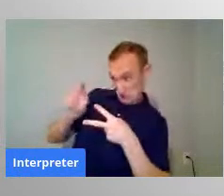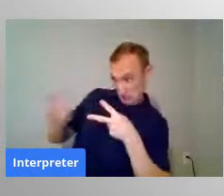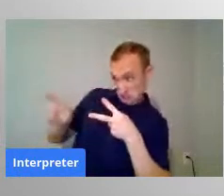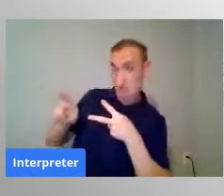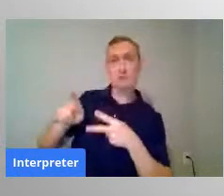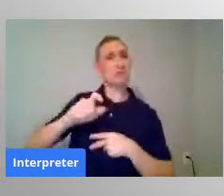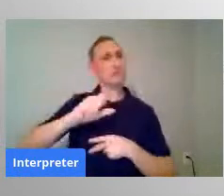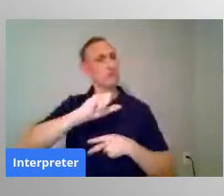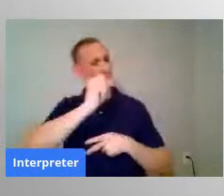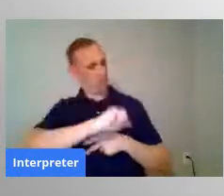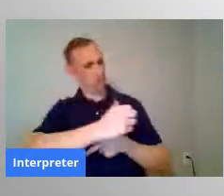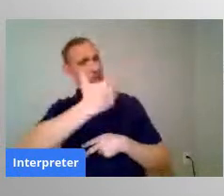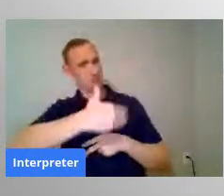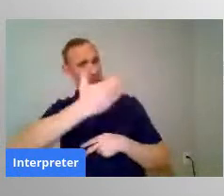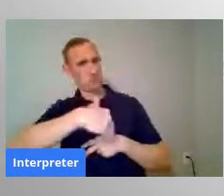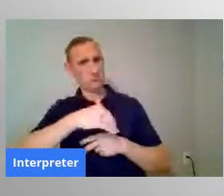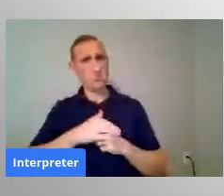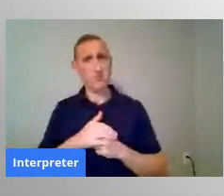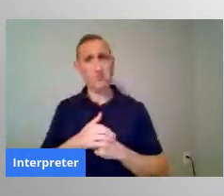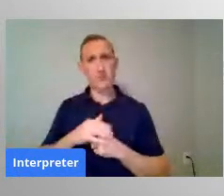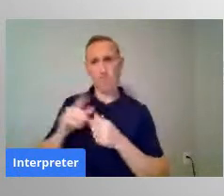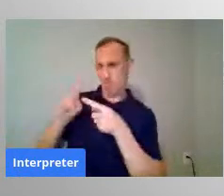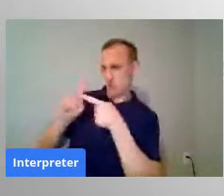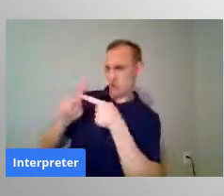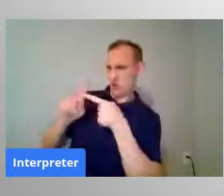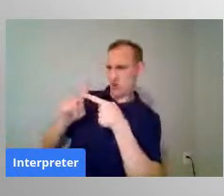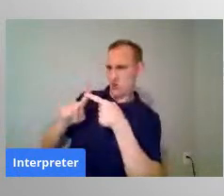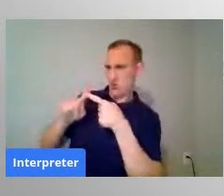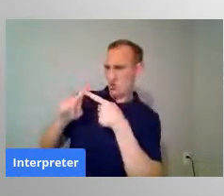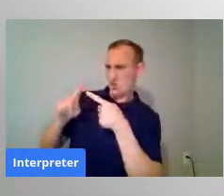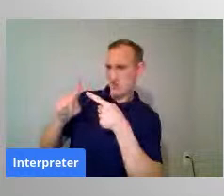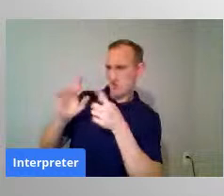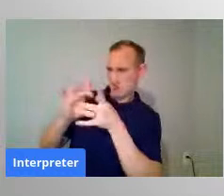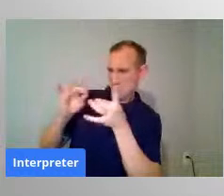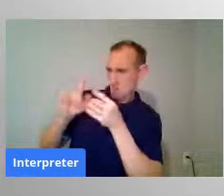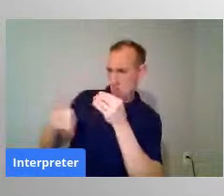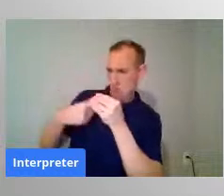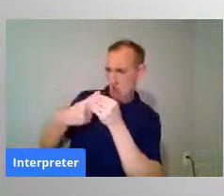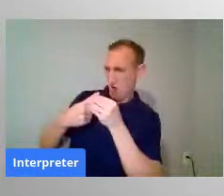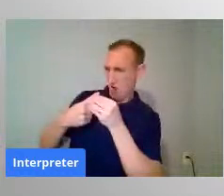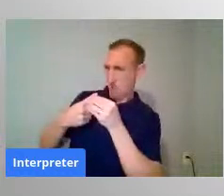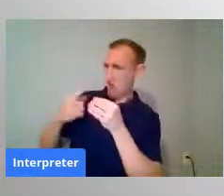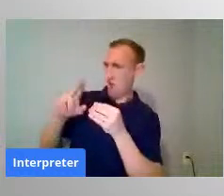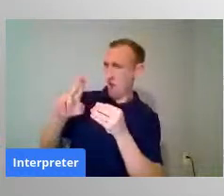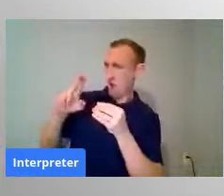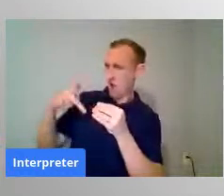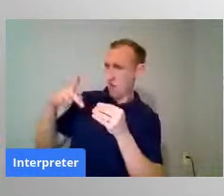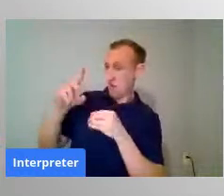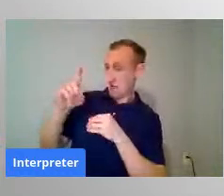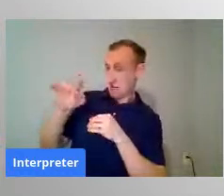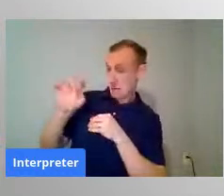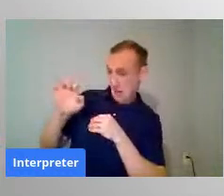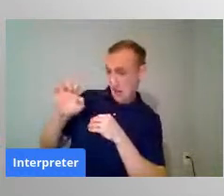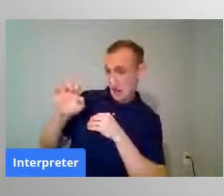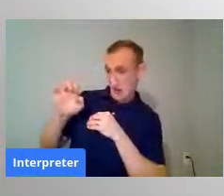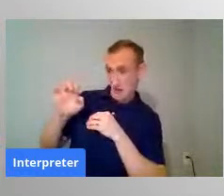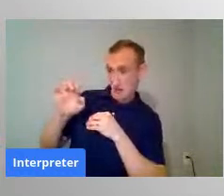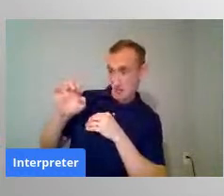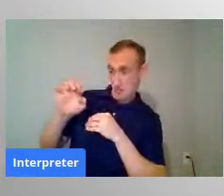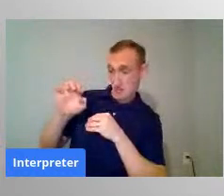the update that was going to be provided on the 19th, I think it was. Mm-hmm. Is that still going to